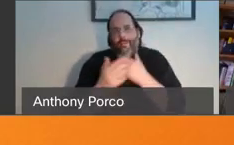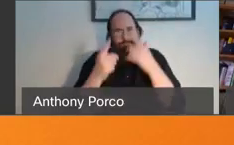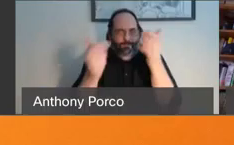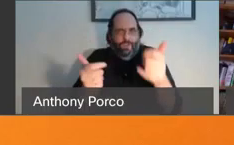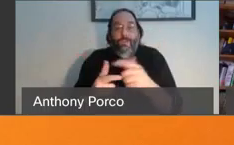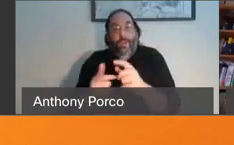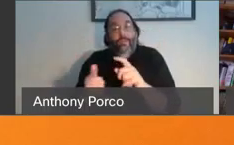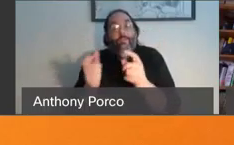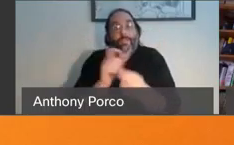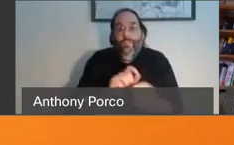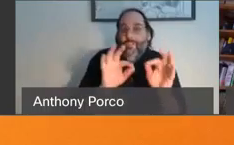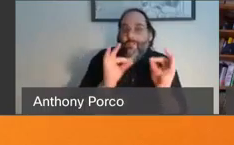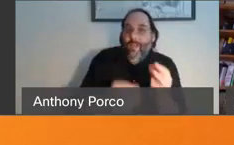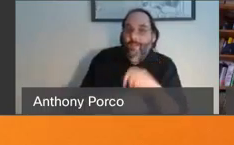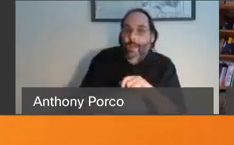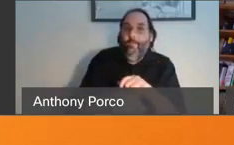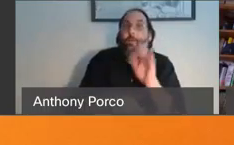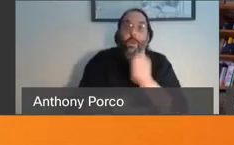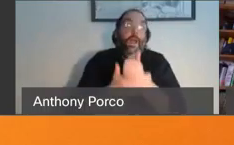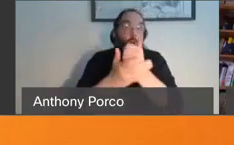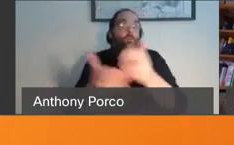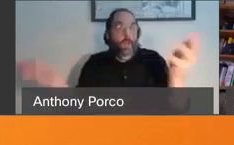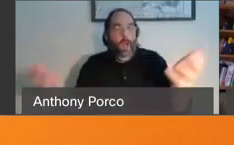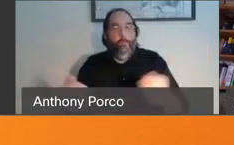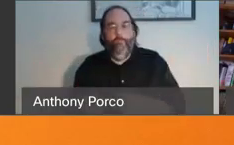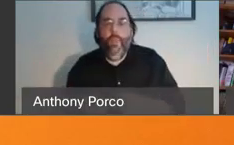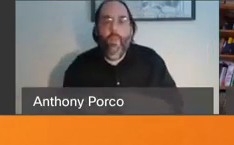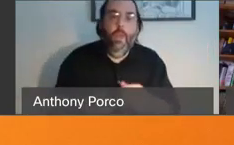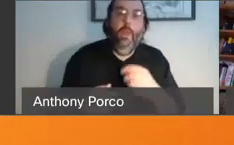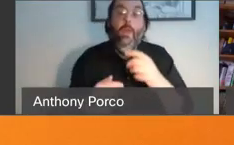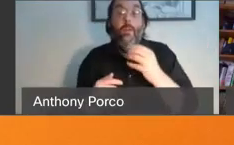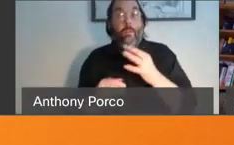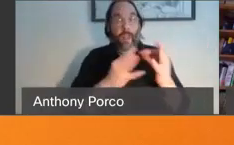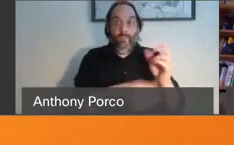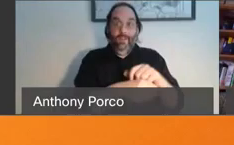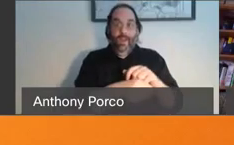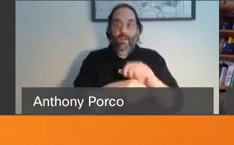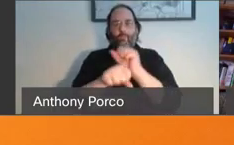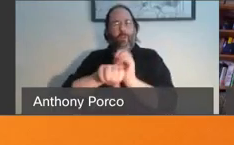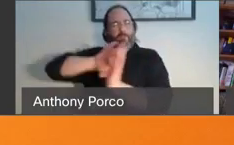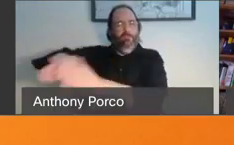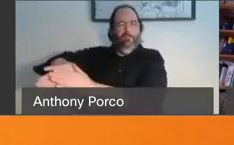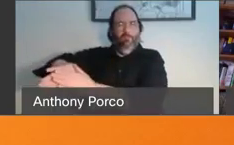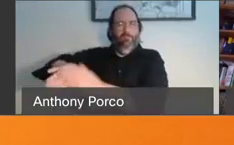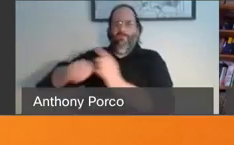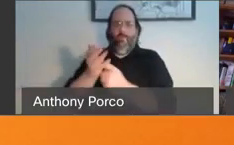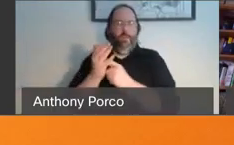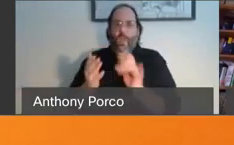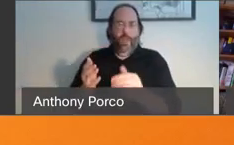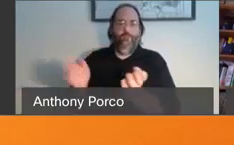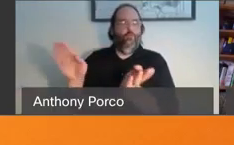time. You'll see it's going to make a big difference. When you get into your family time, don't talk about work. Close that